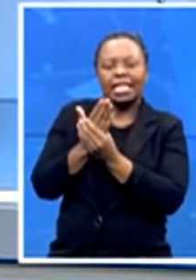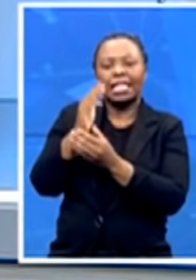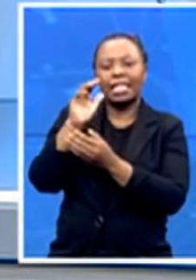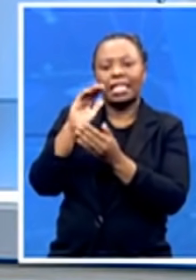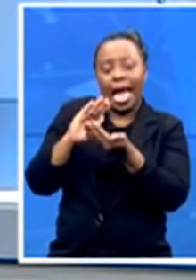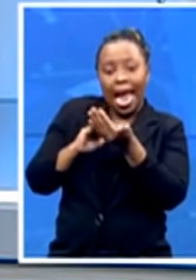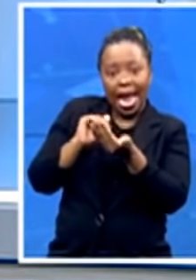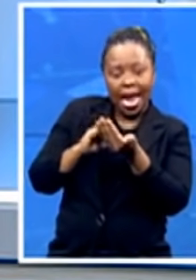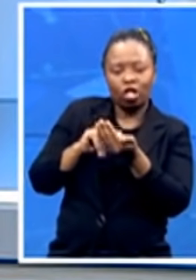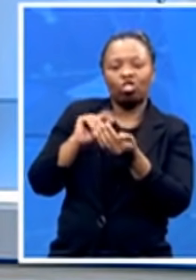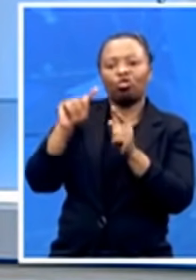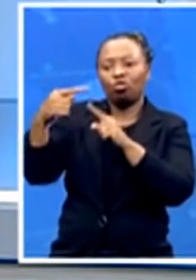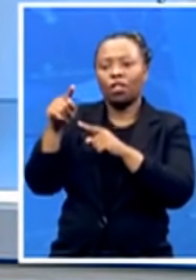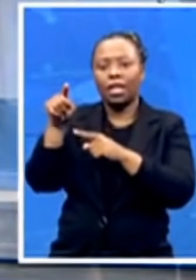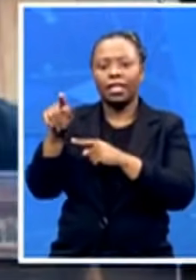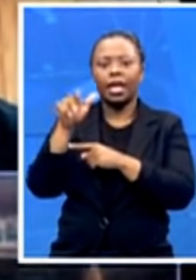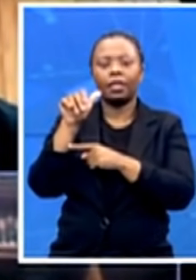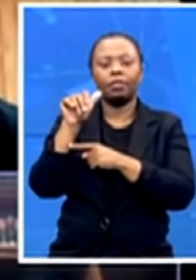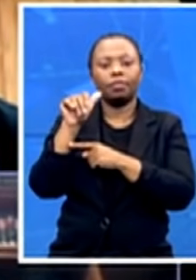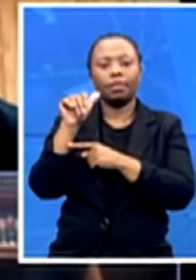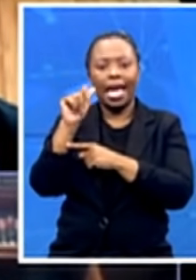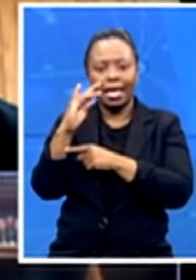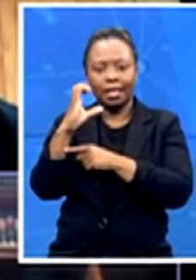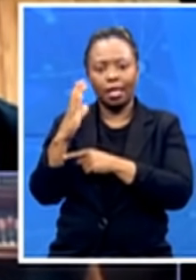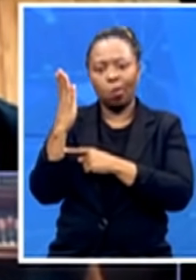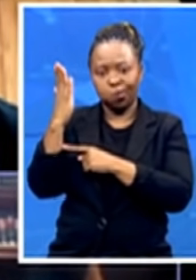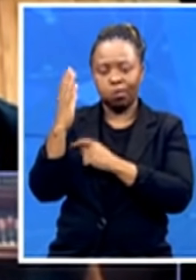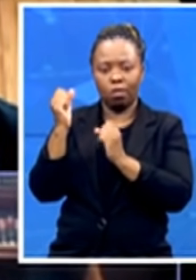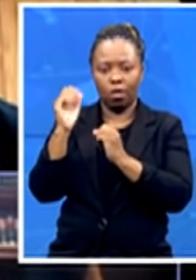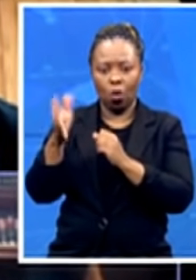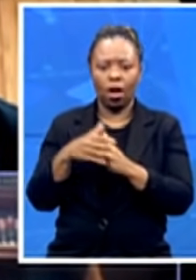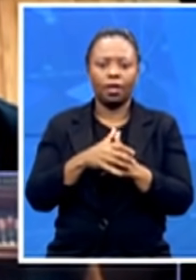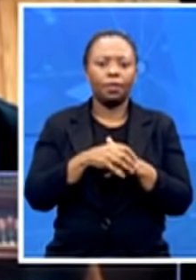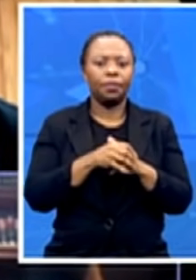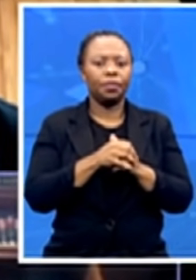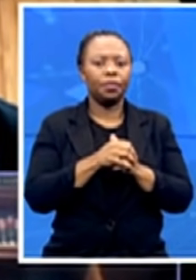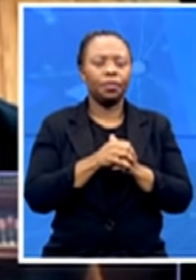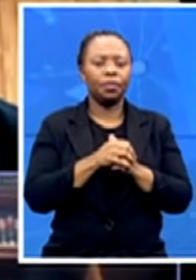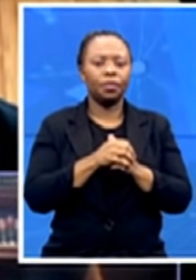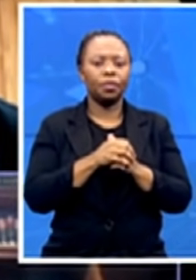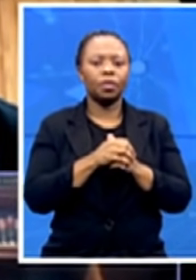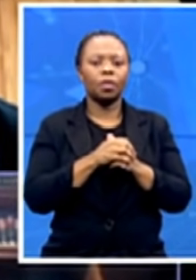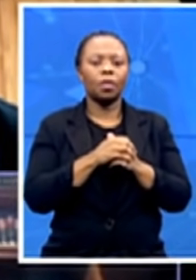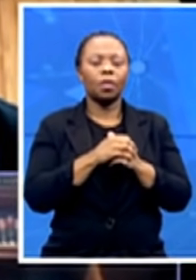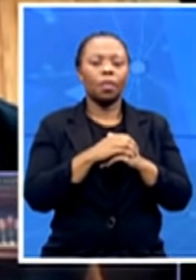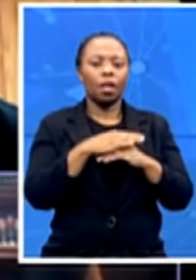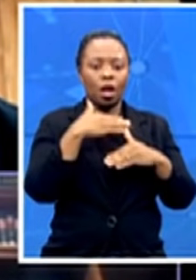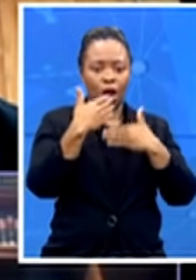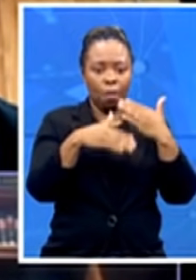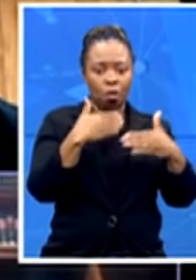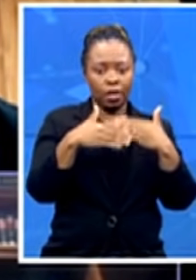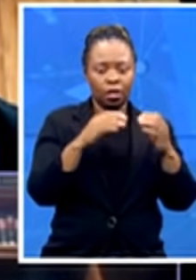go there now. He cited in these proceedings in his personal capacity and in his official capacity as the